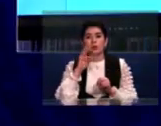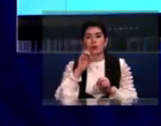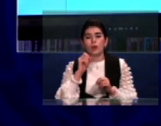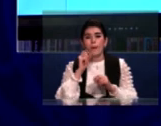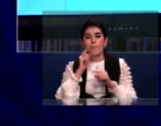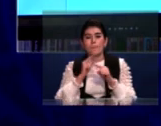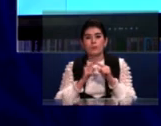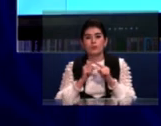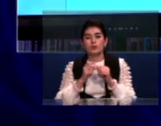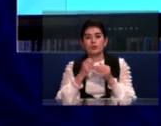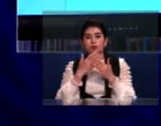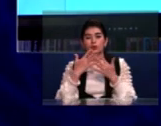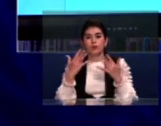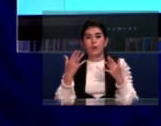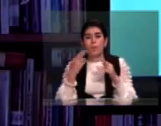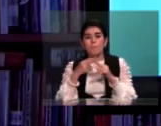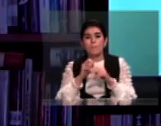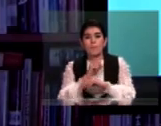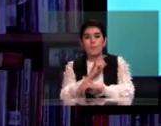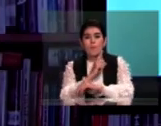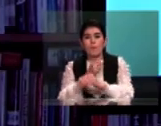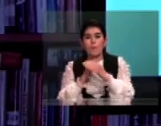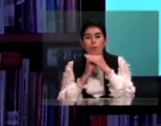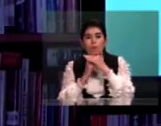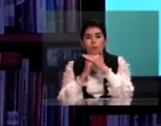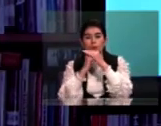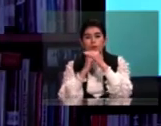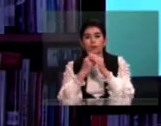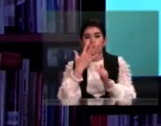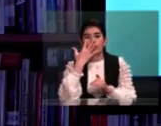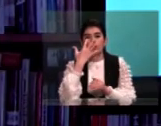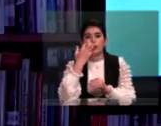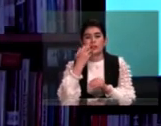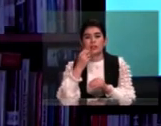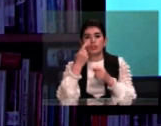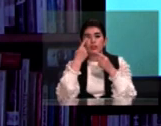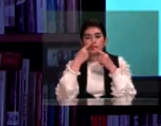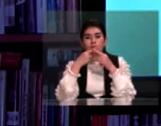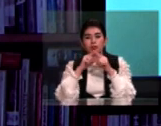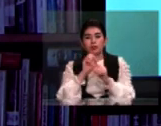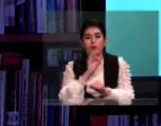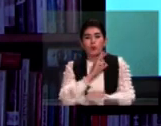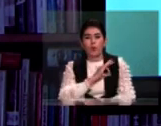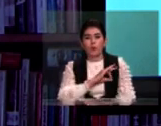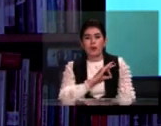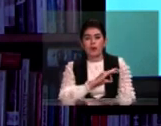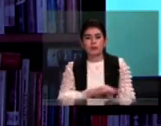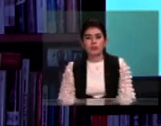impulsi, yorug'lik bosimi va fotoeffektning texnikada qo'llanilishi.